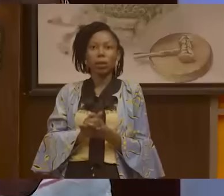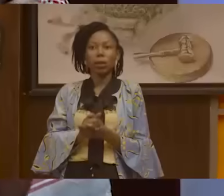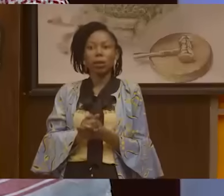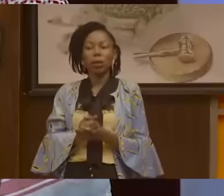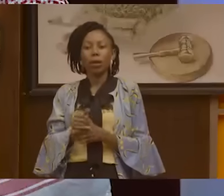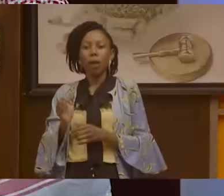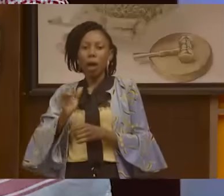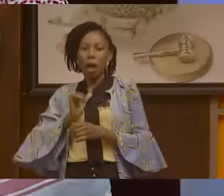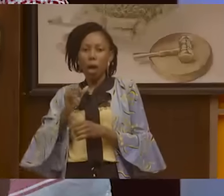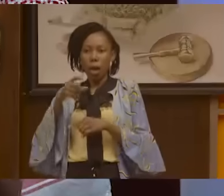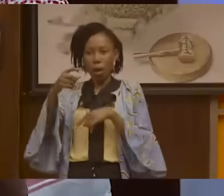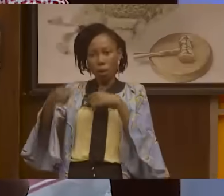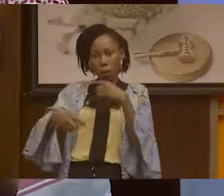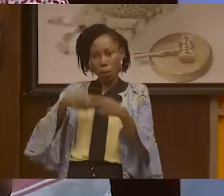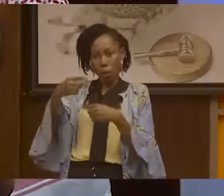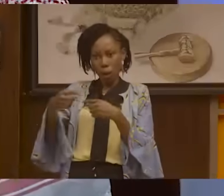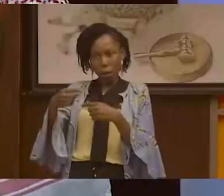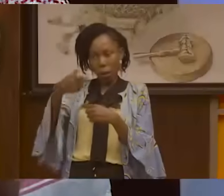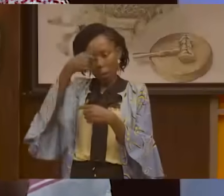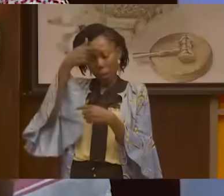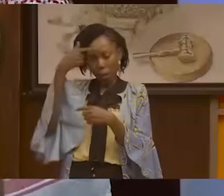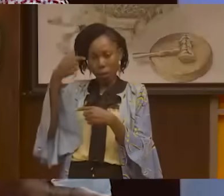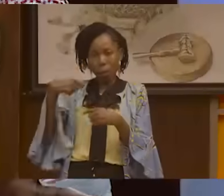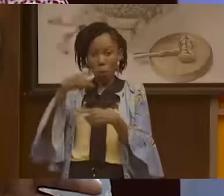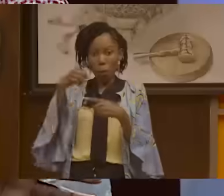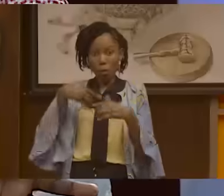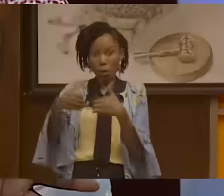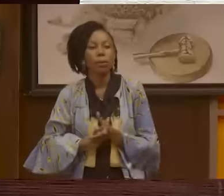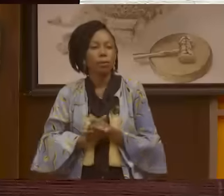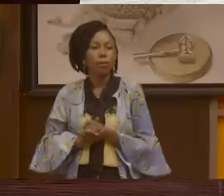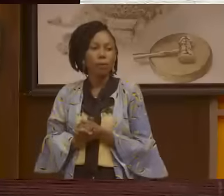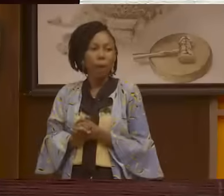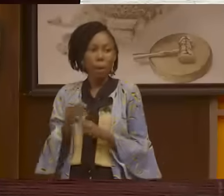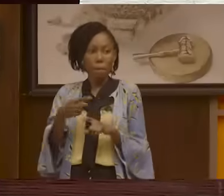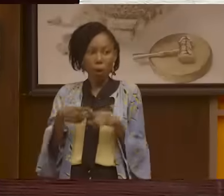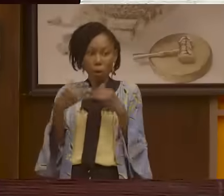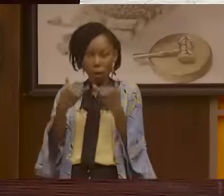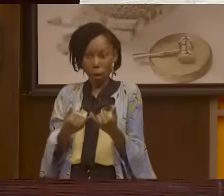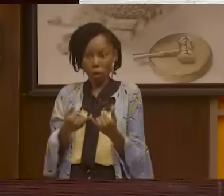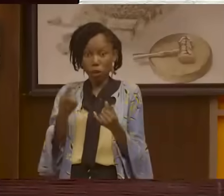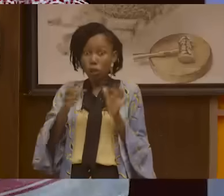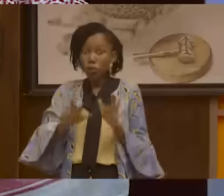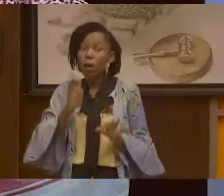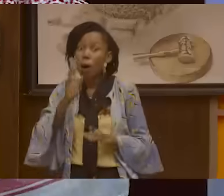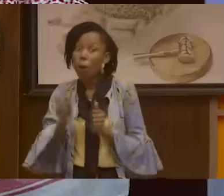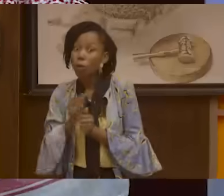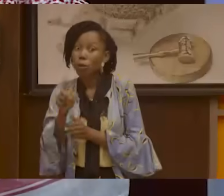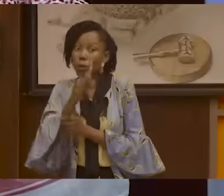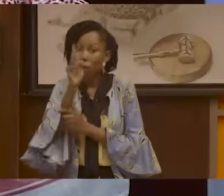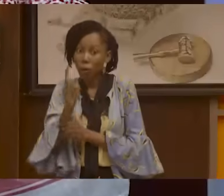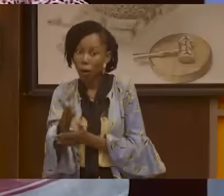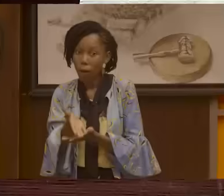get the custody of my kids because he never allowed me to talk to the kids. But right now you have the custody of the children. Yes, ma'am.